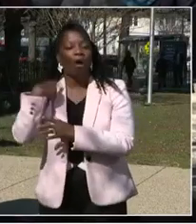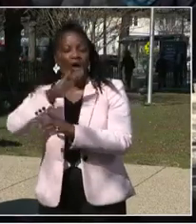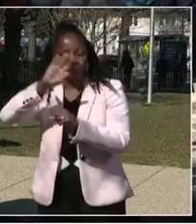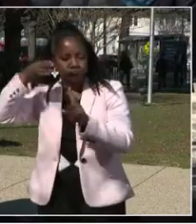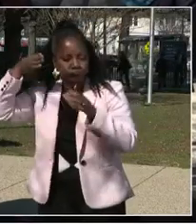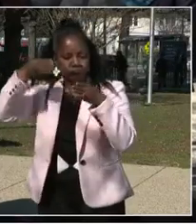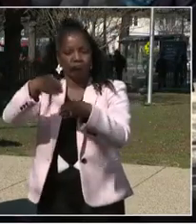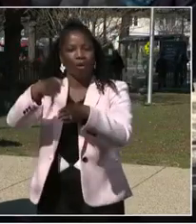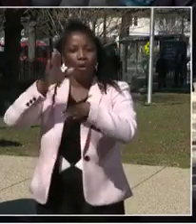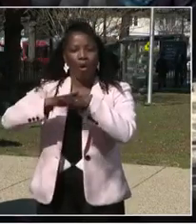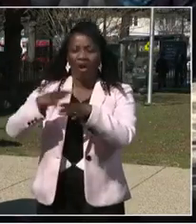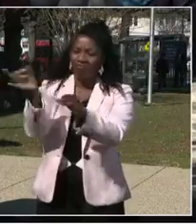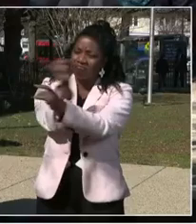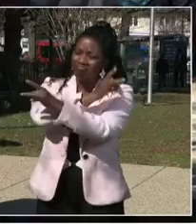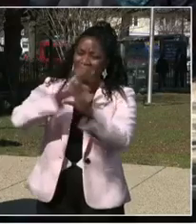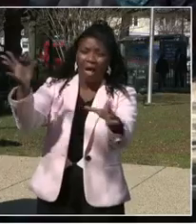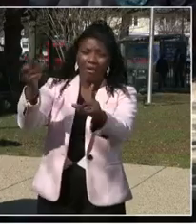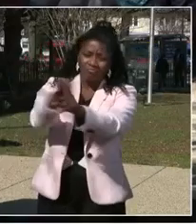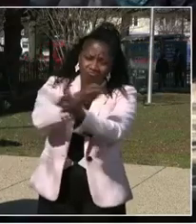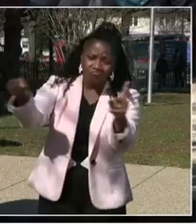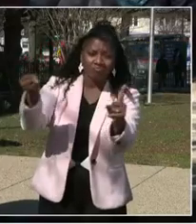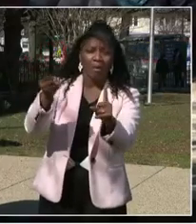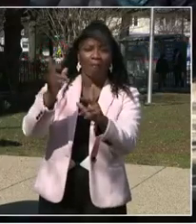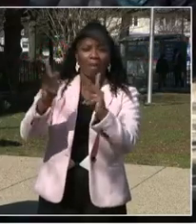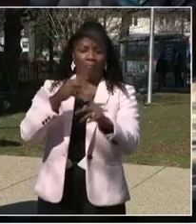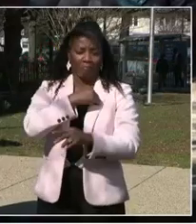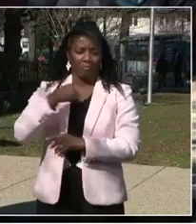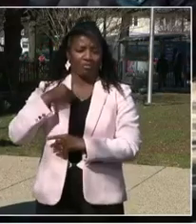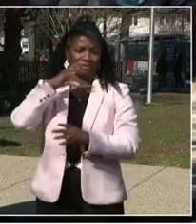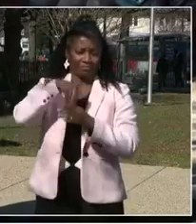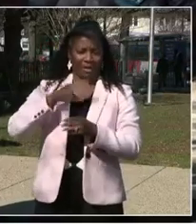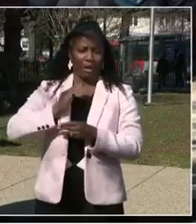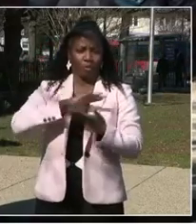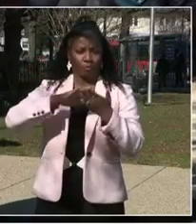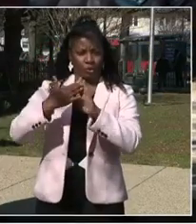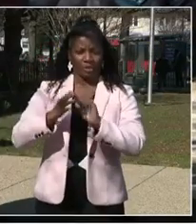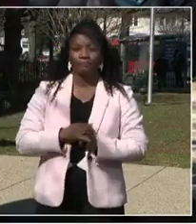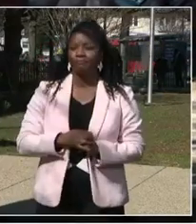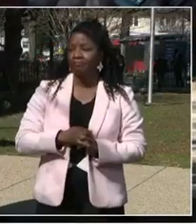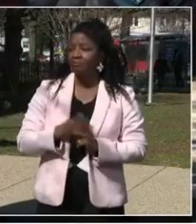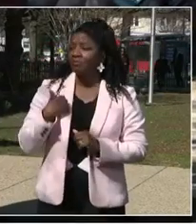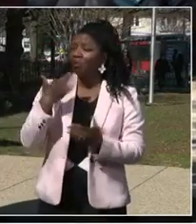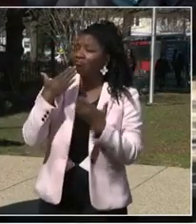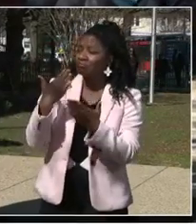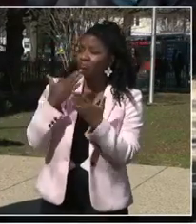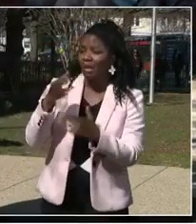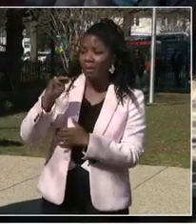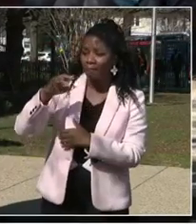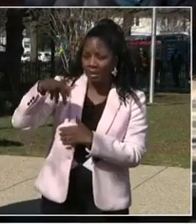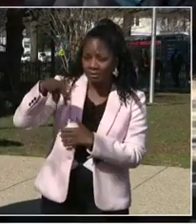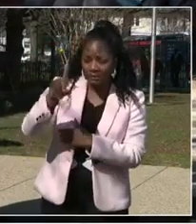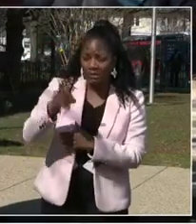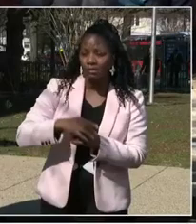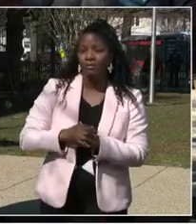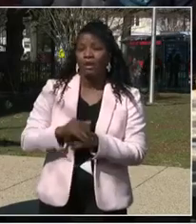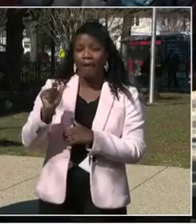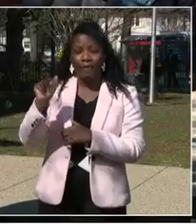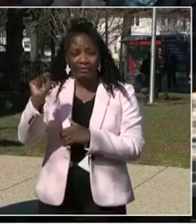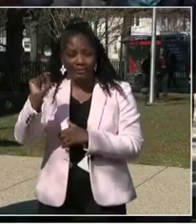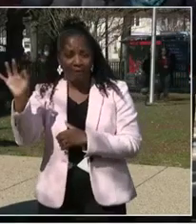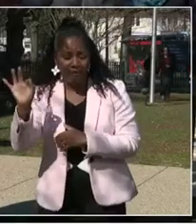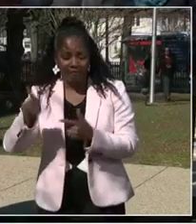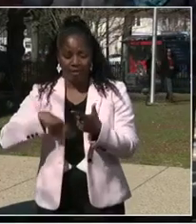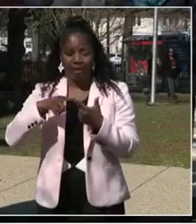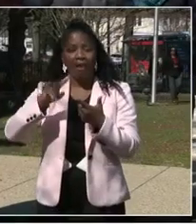and violently attacking members of our community. I want to thank MPD, ATF,